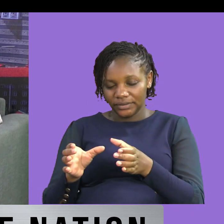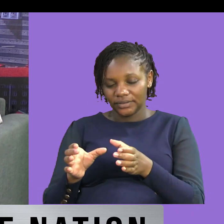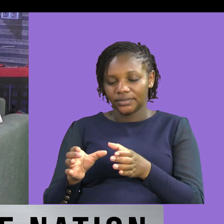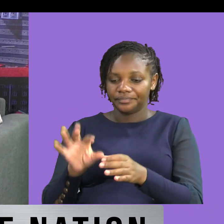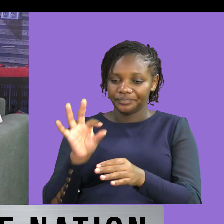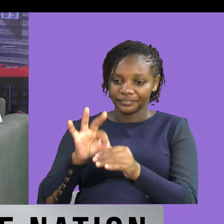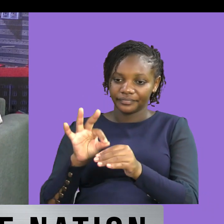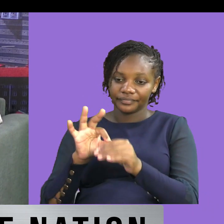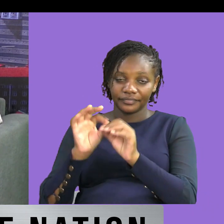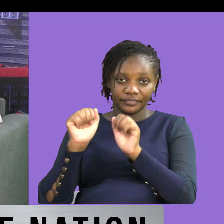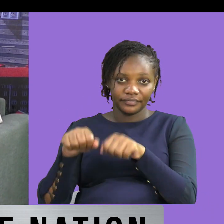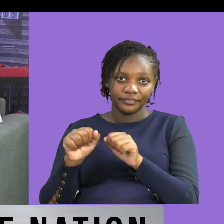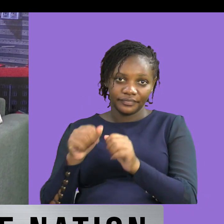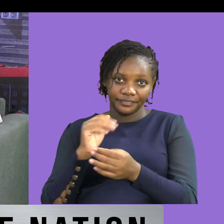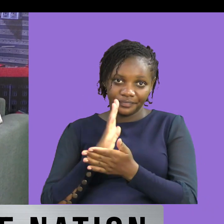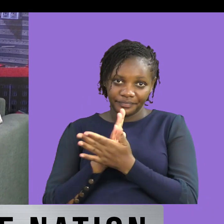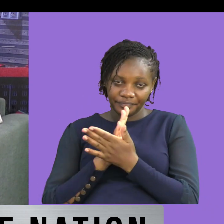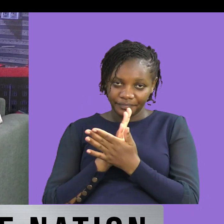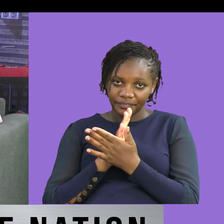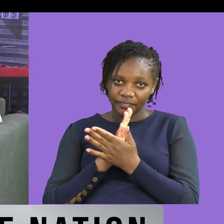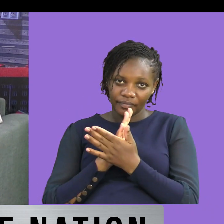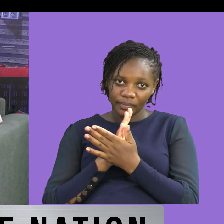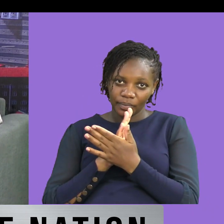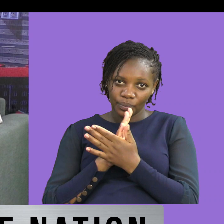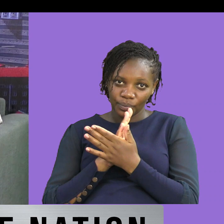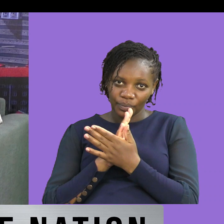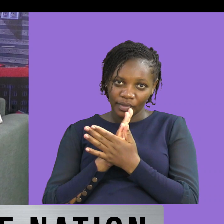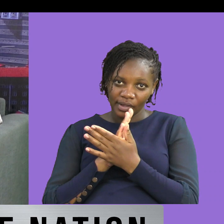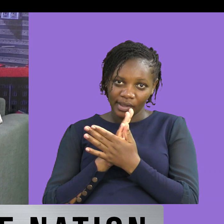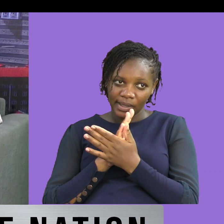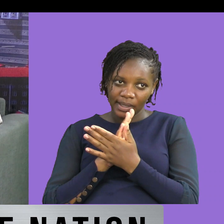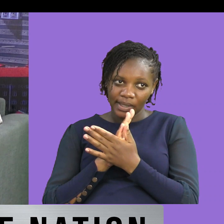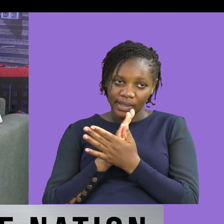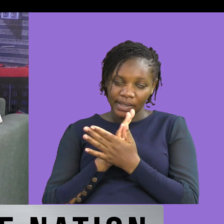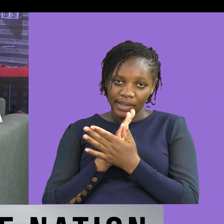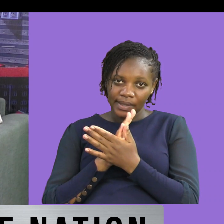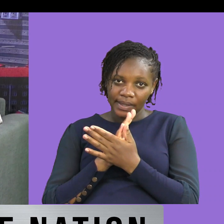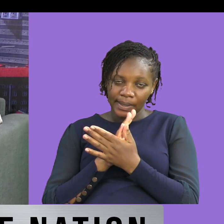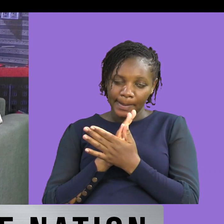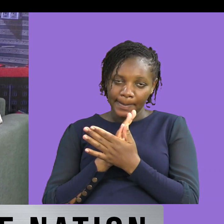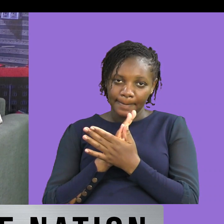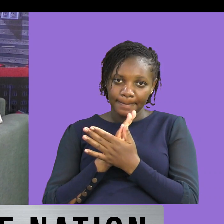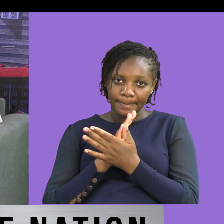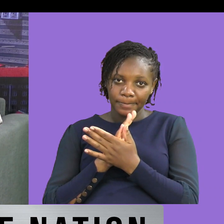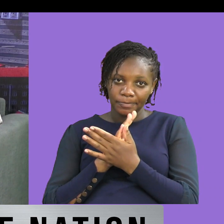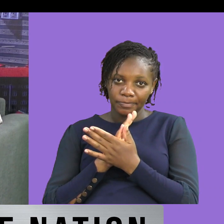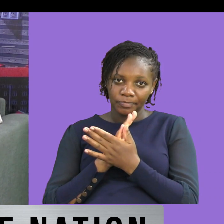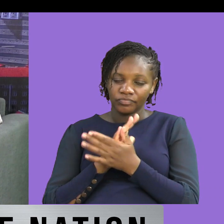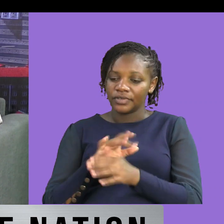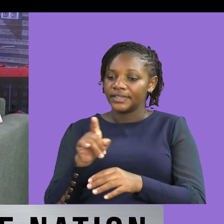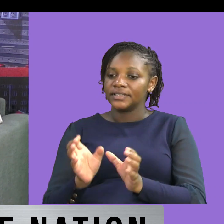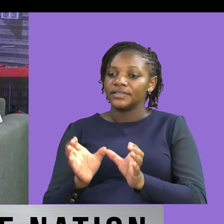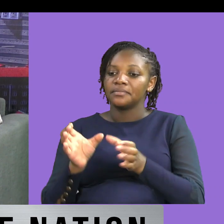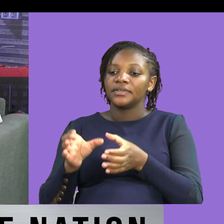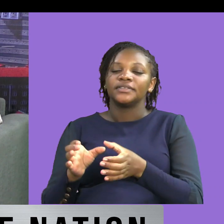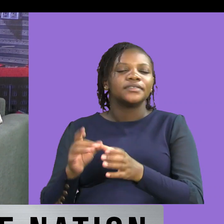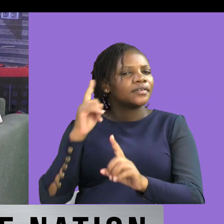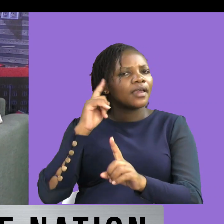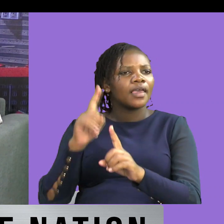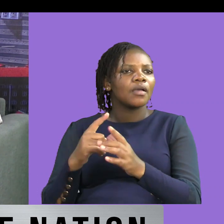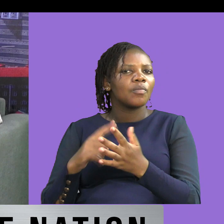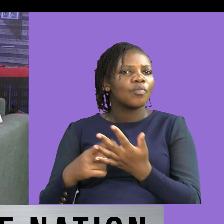elections. Yes. Yeah. From what I'm hearing from you, it's like, what are these parties for then?